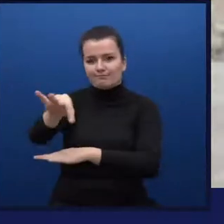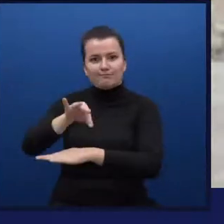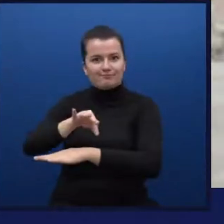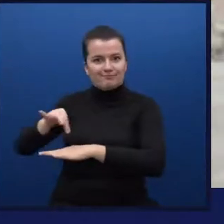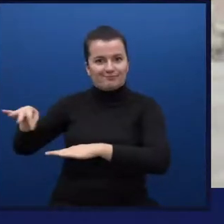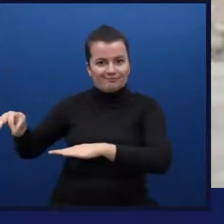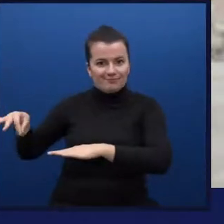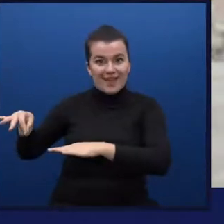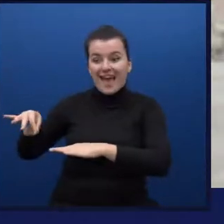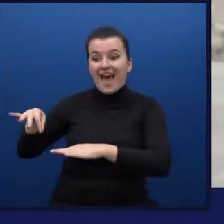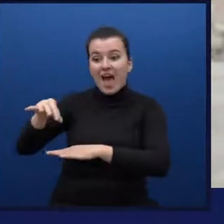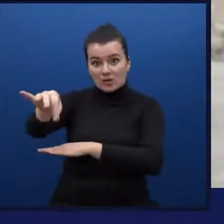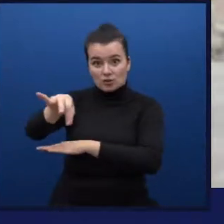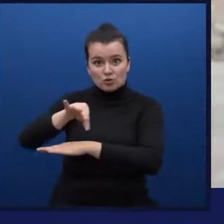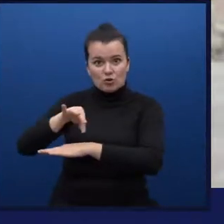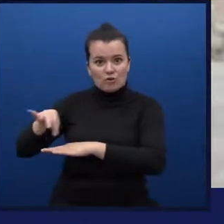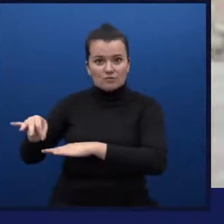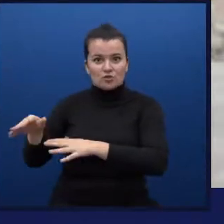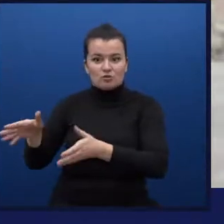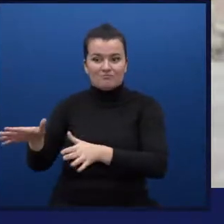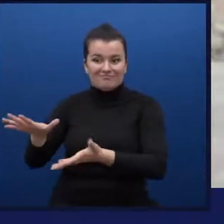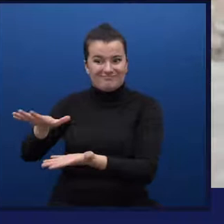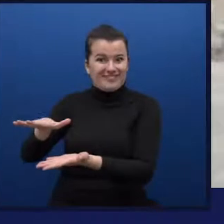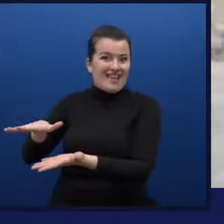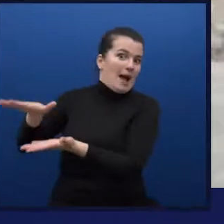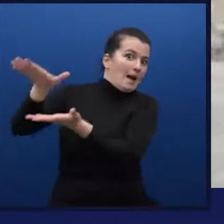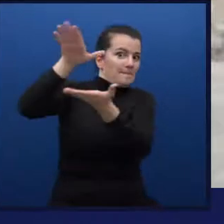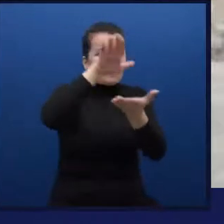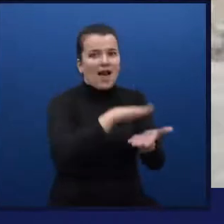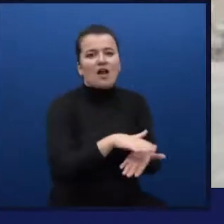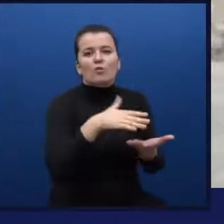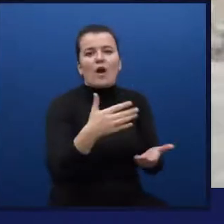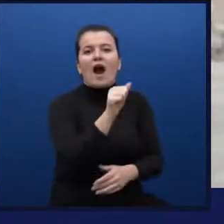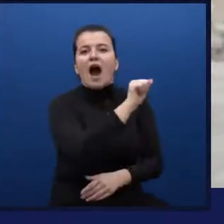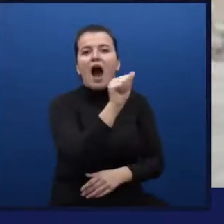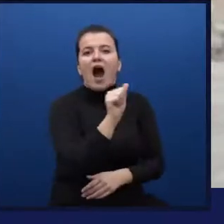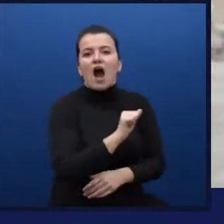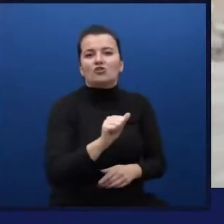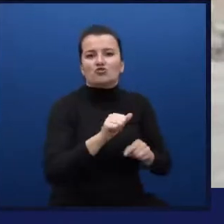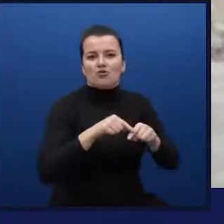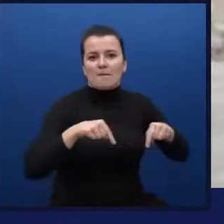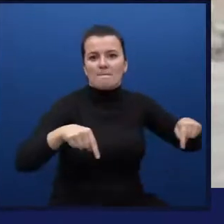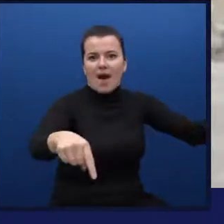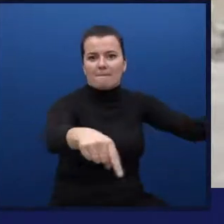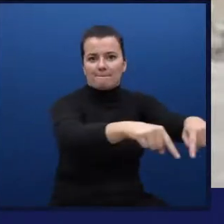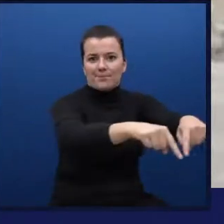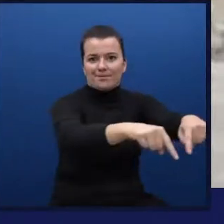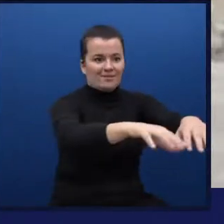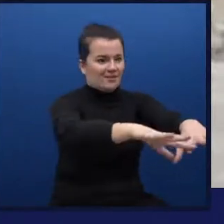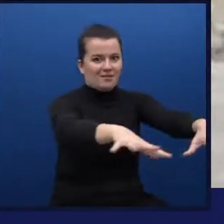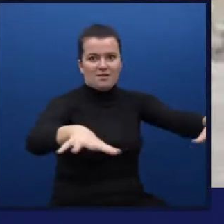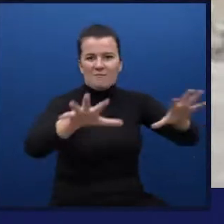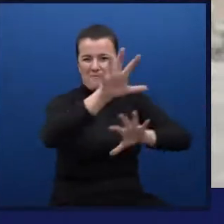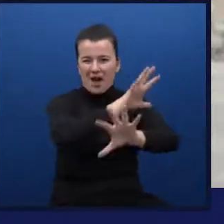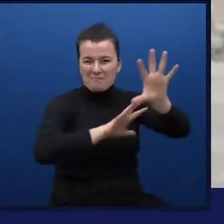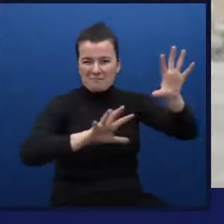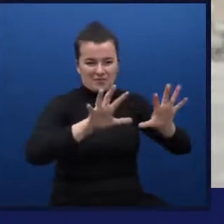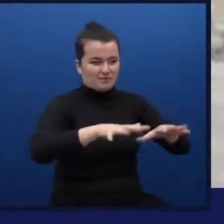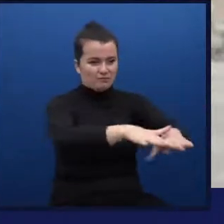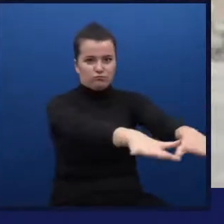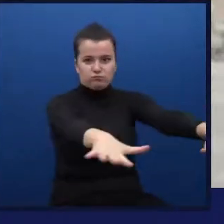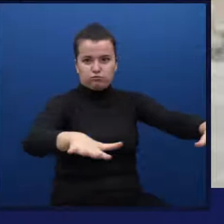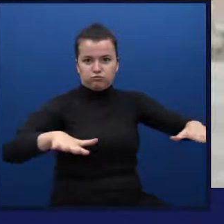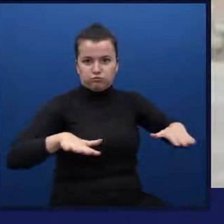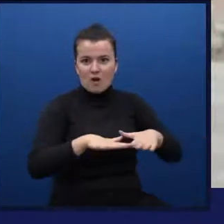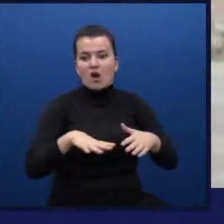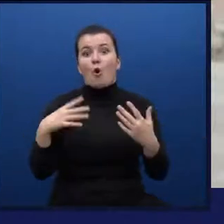the 2D Azure map, there's a lot of assumptions that have to be made by AI systems, because about what certain